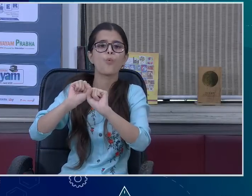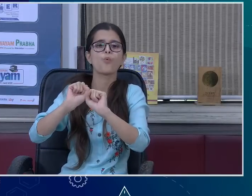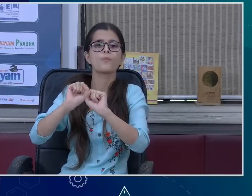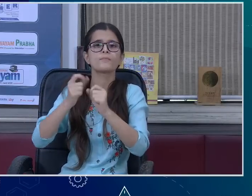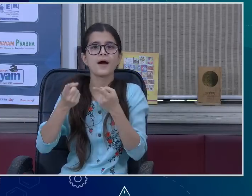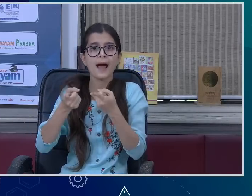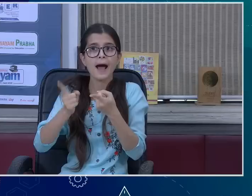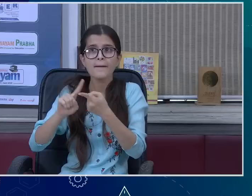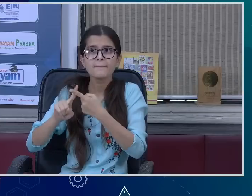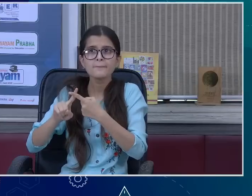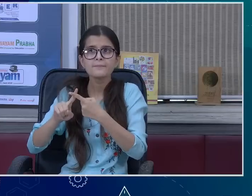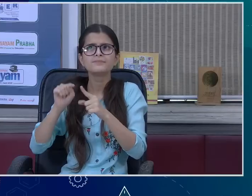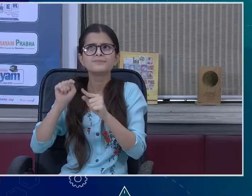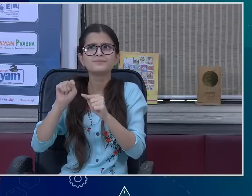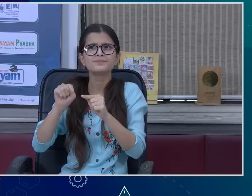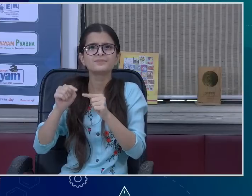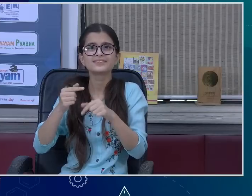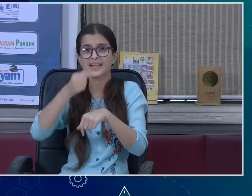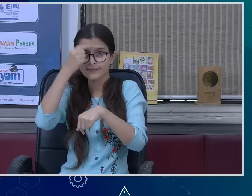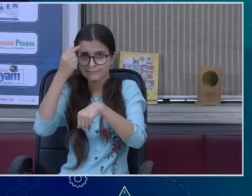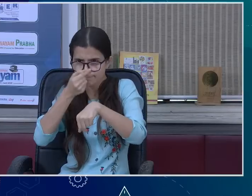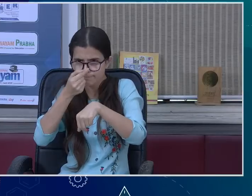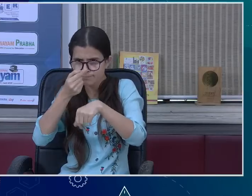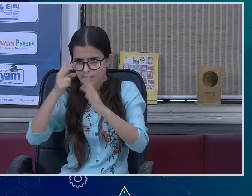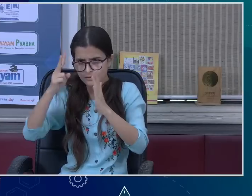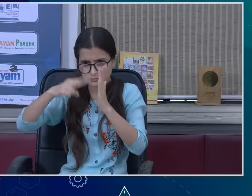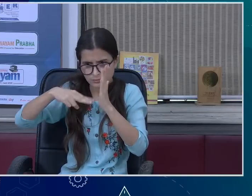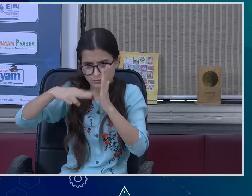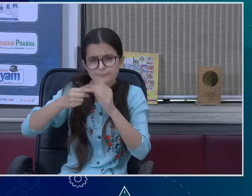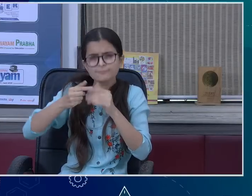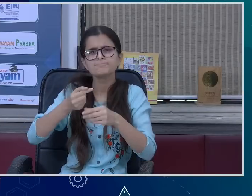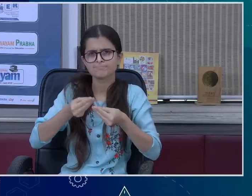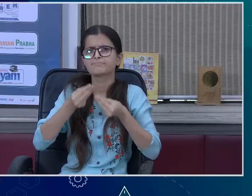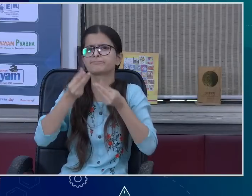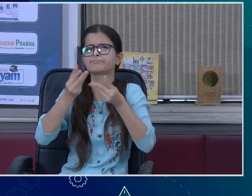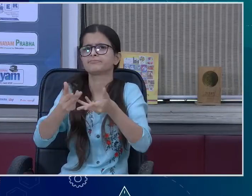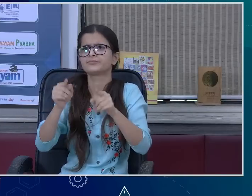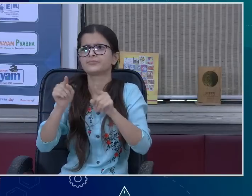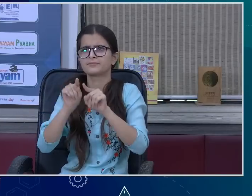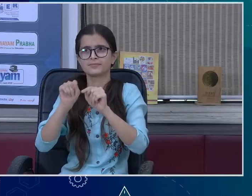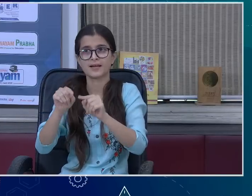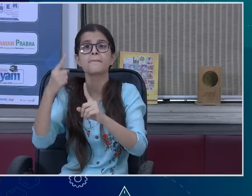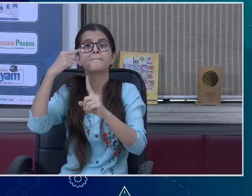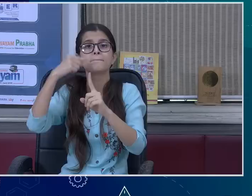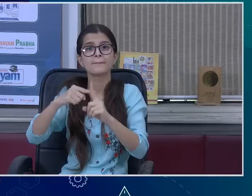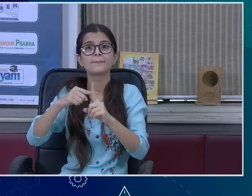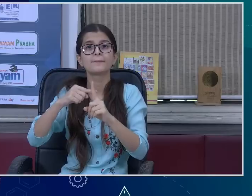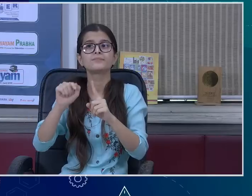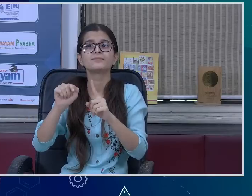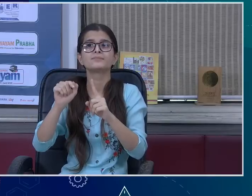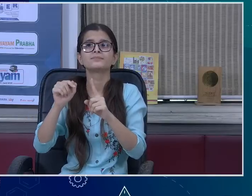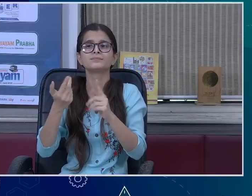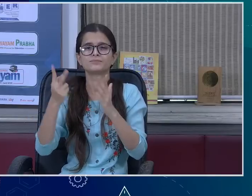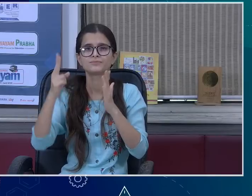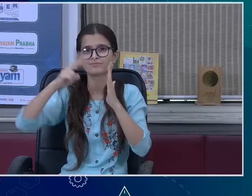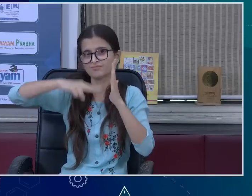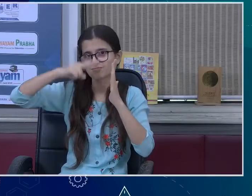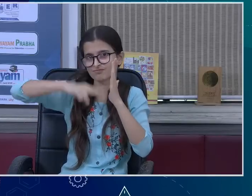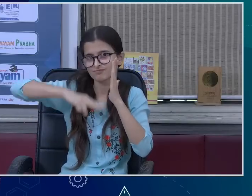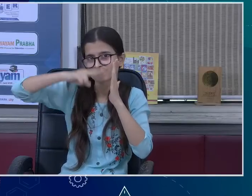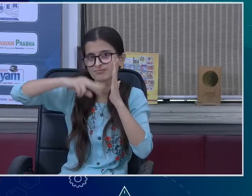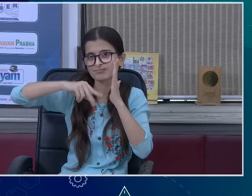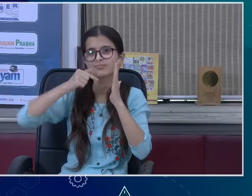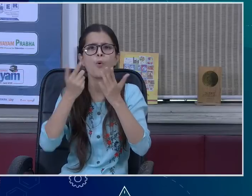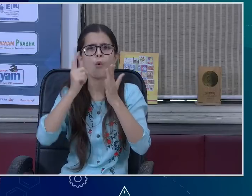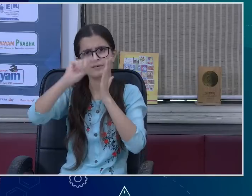when all the kids are given a chance to read, everyone reads very well. But when the kids having reading struggles